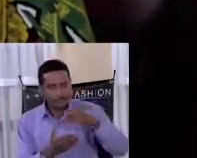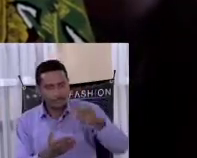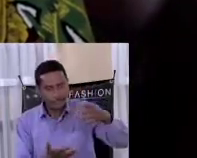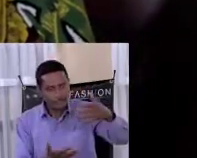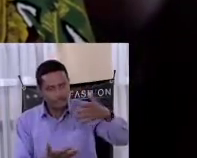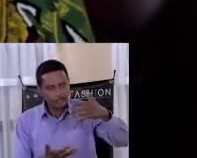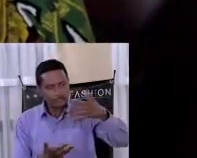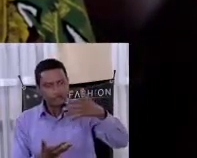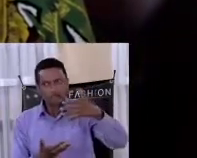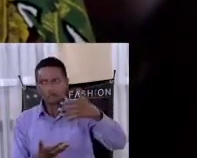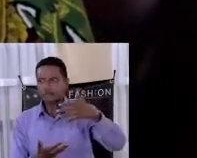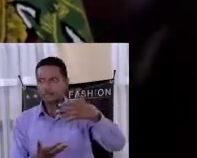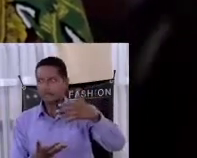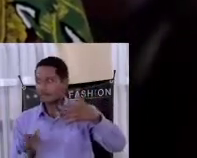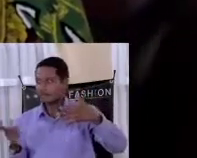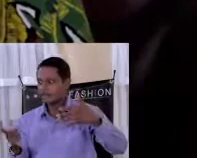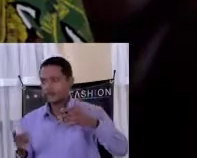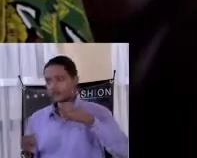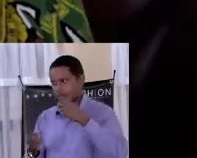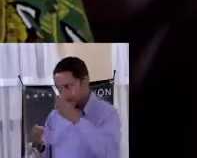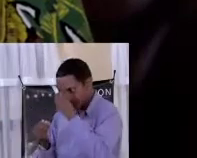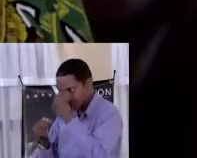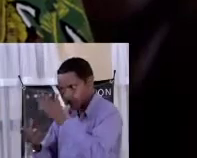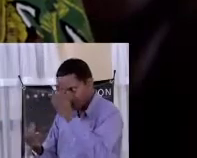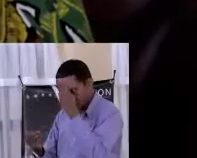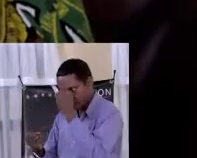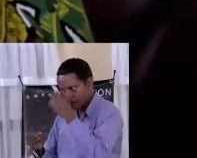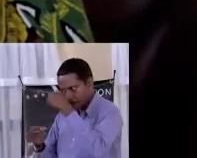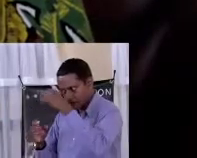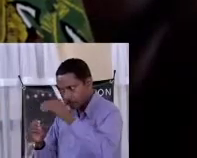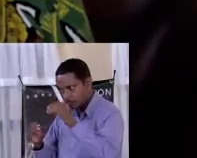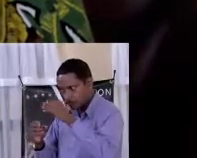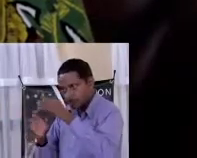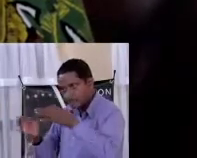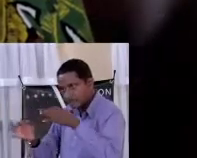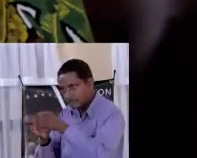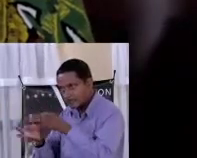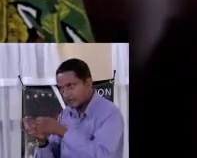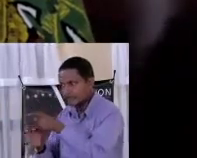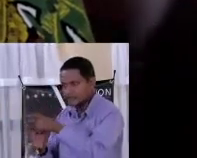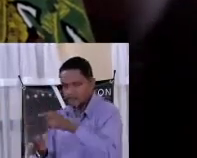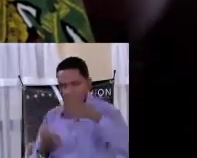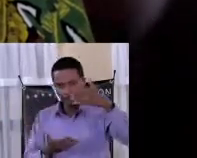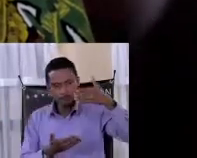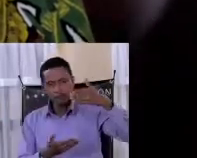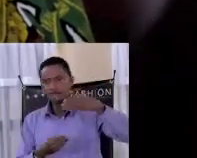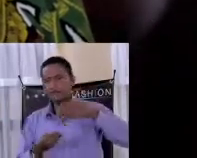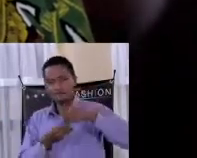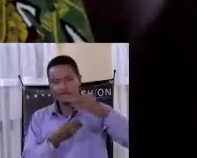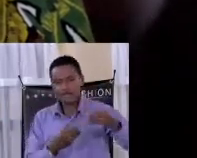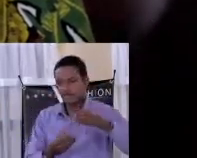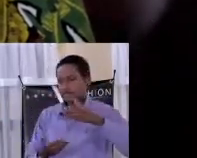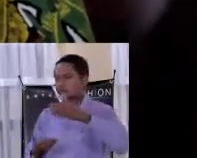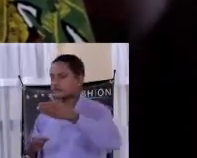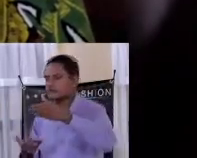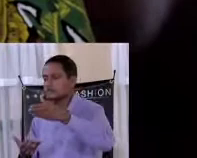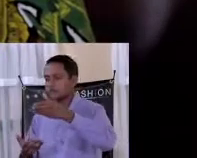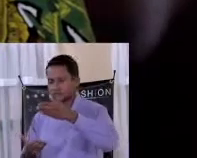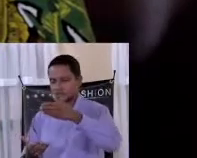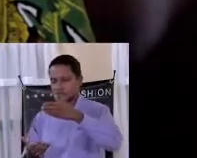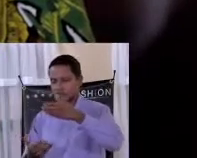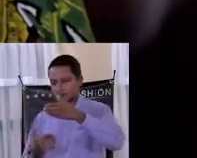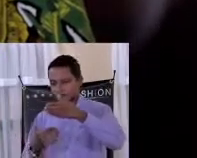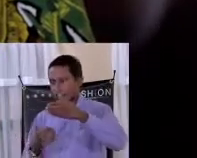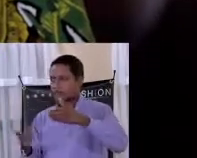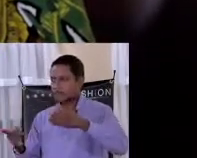have something for the buyer to go away with, even if it's a non-woven bag, one of those unwoven bags that you get at the you buy at Hilo